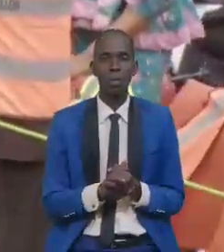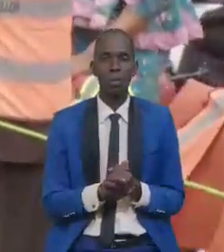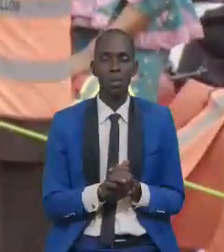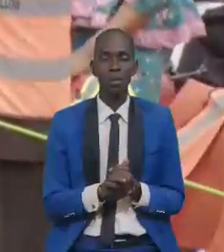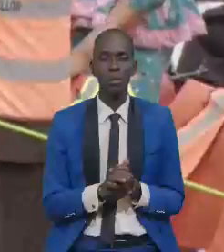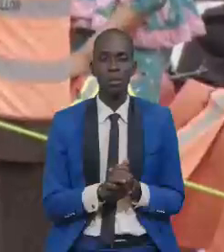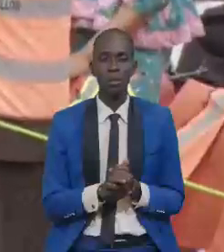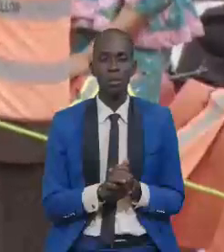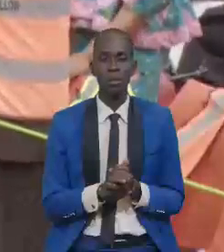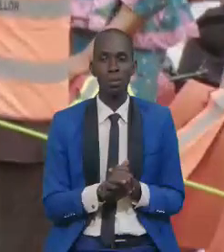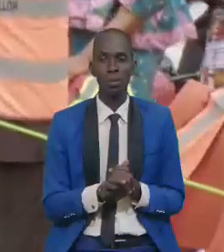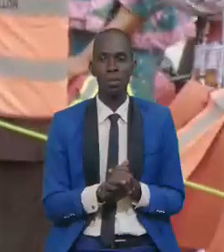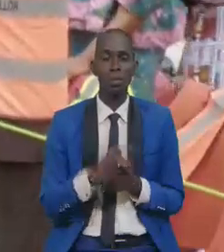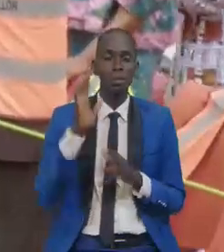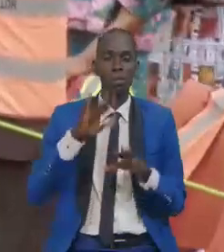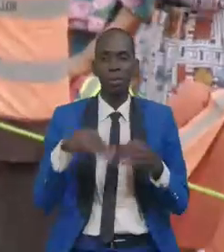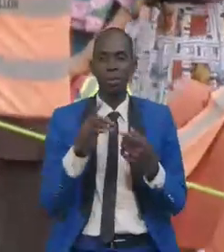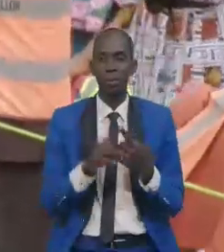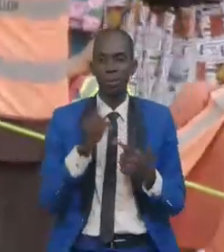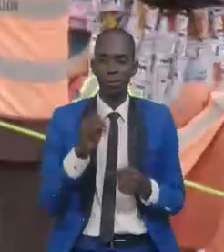He'll grant unto you.